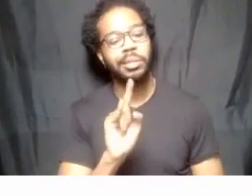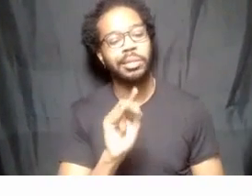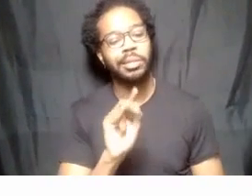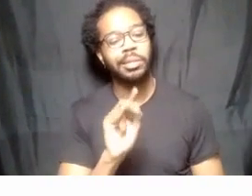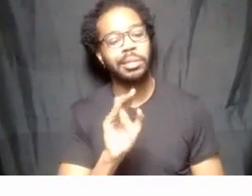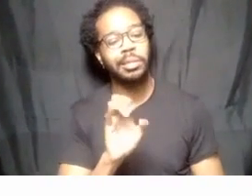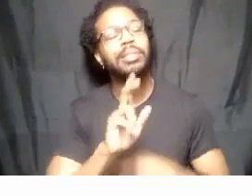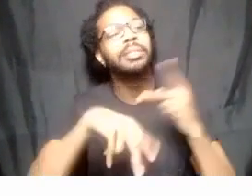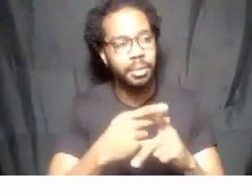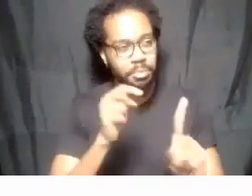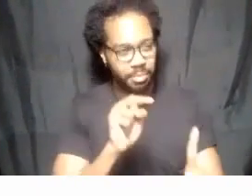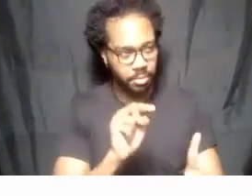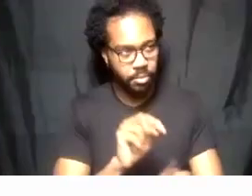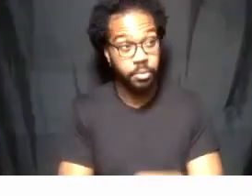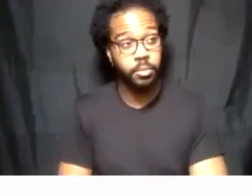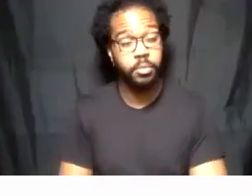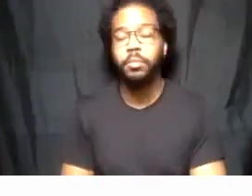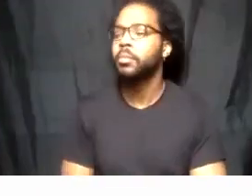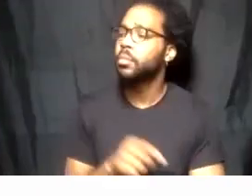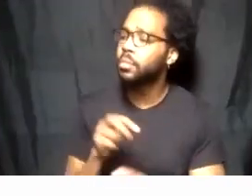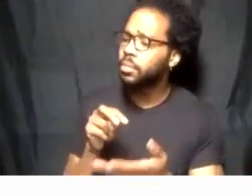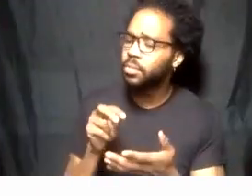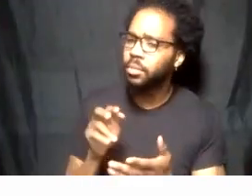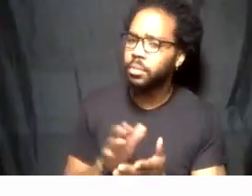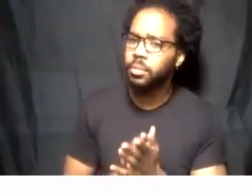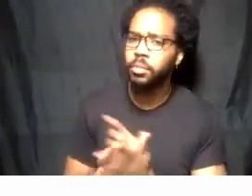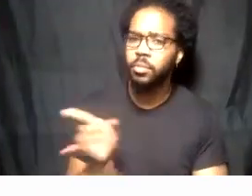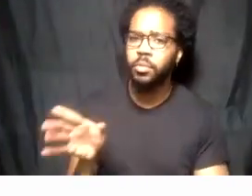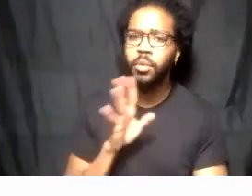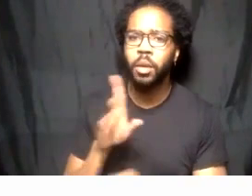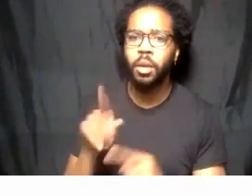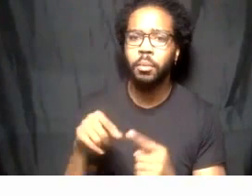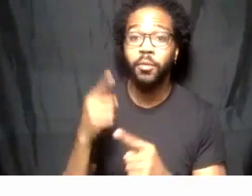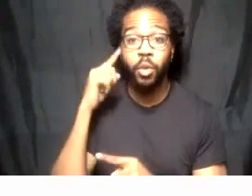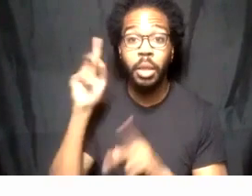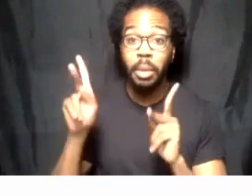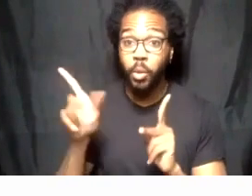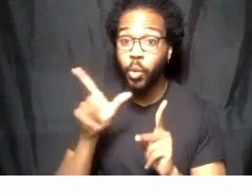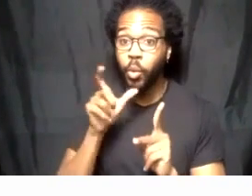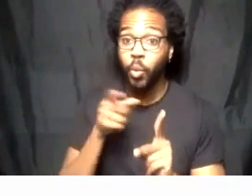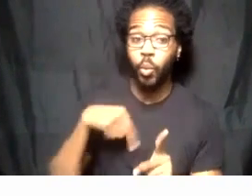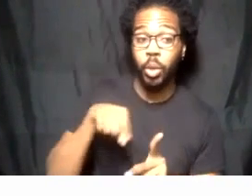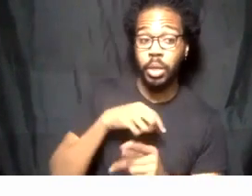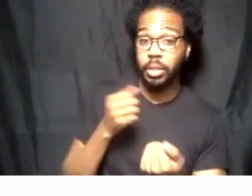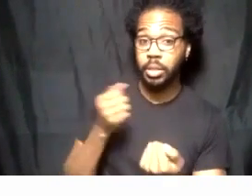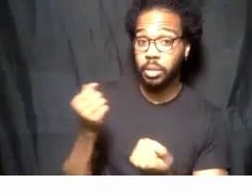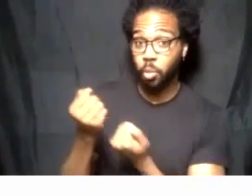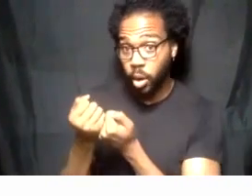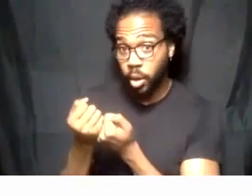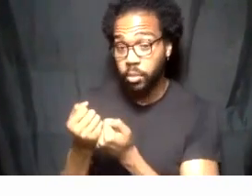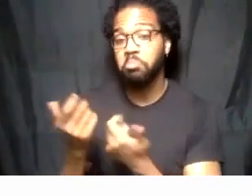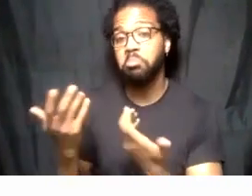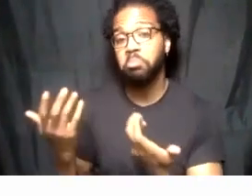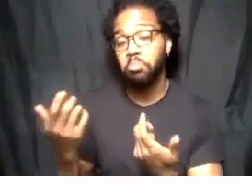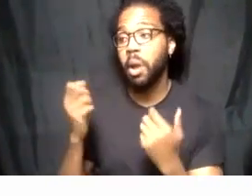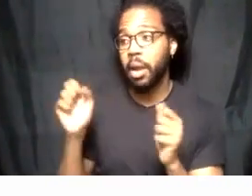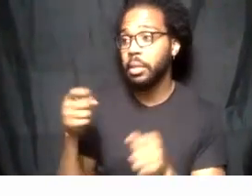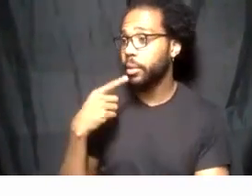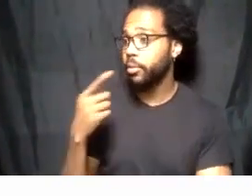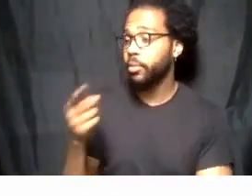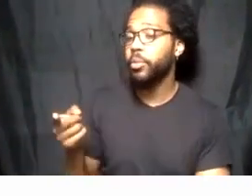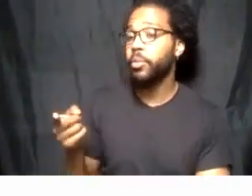So are you referring, so if you're referring to for the people that we support, I can tell you